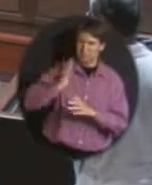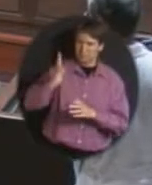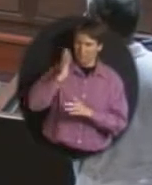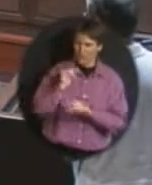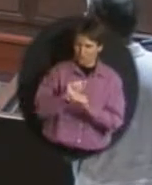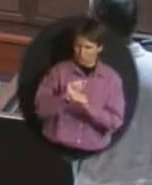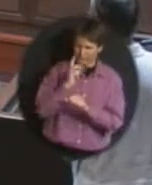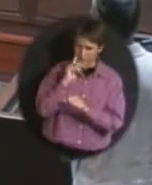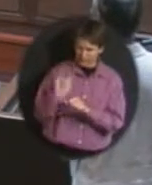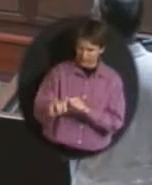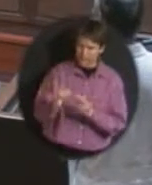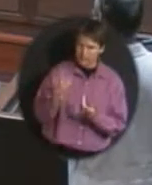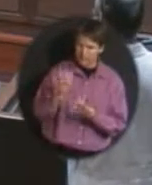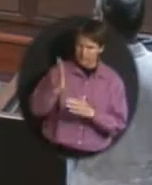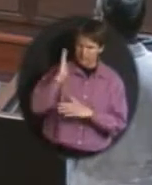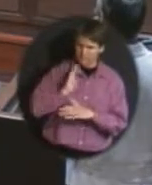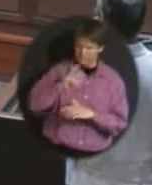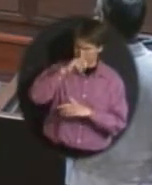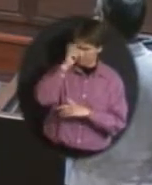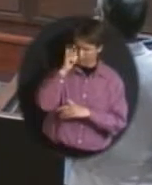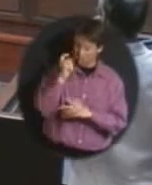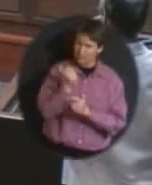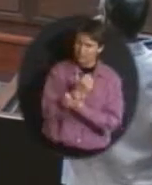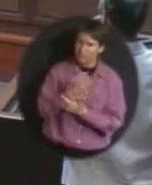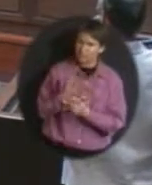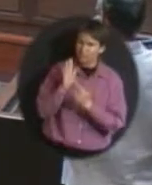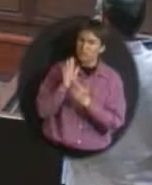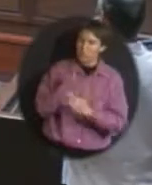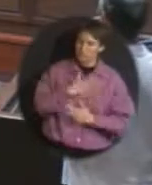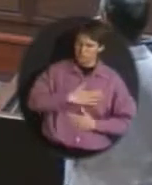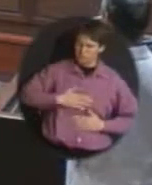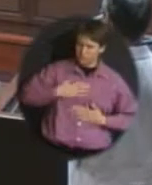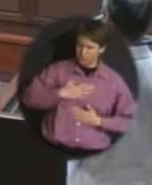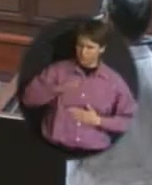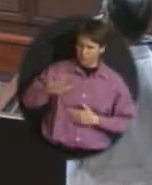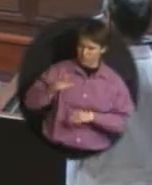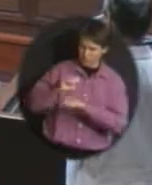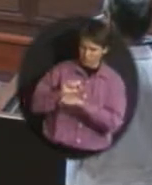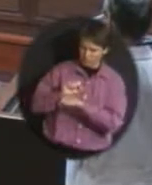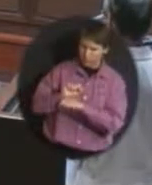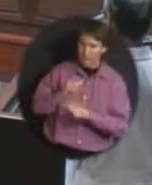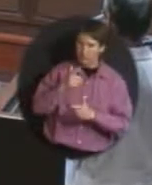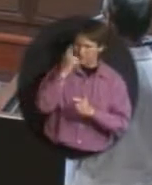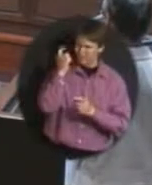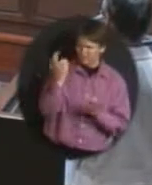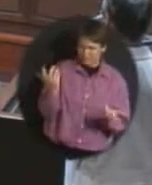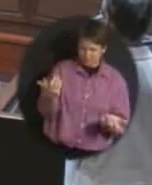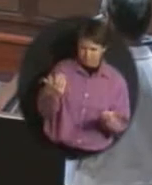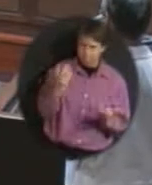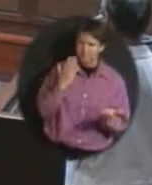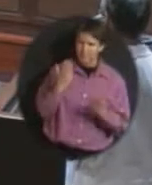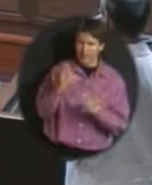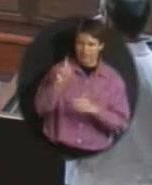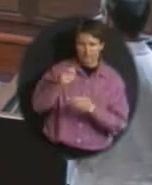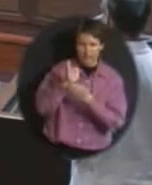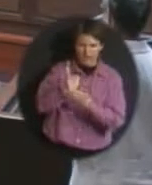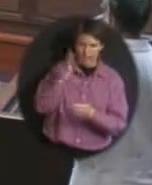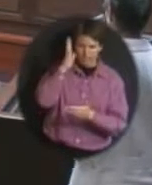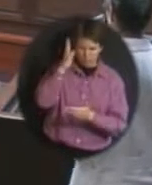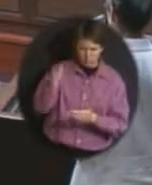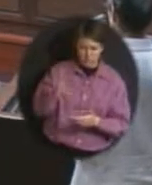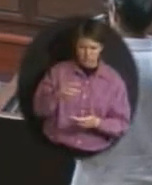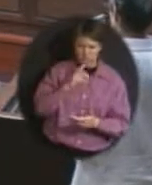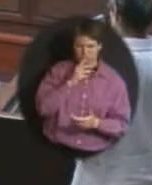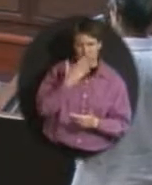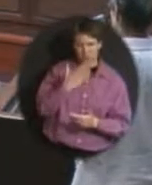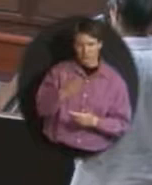this area in the past summers, and showing that we appreciate that, and because who knows, we may need their help again in the future. So it'd be